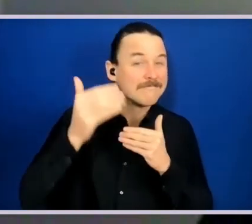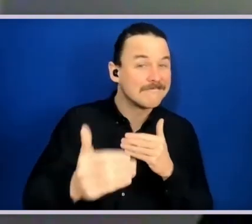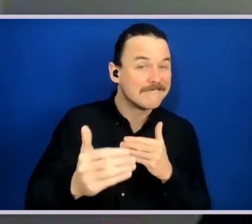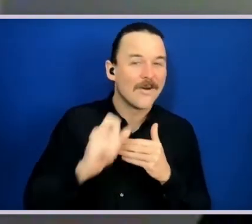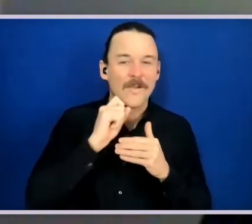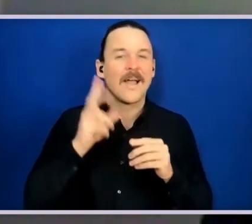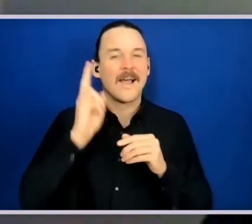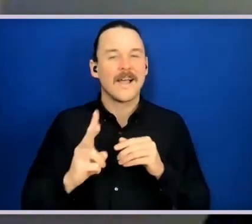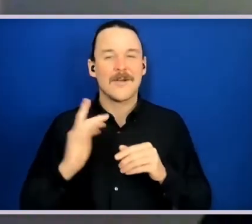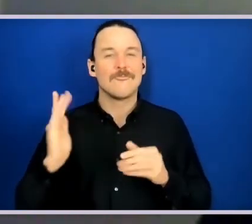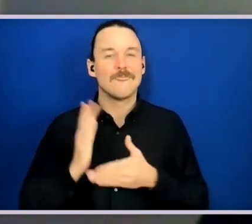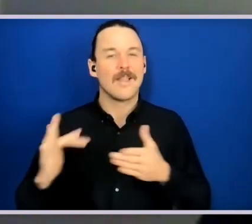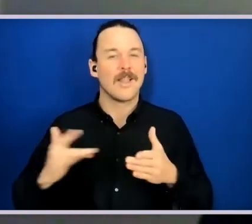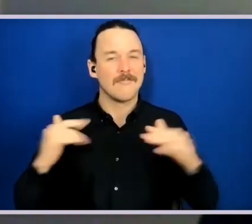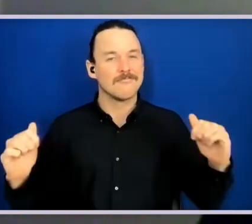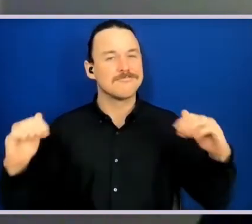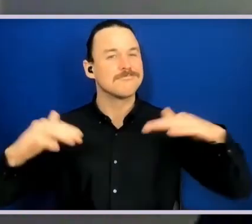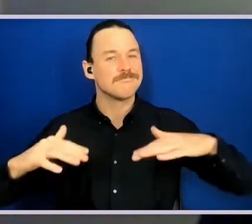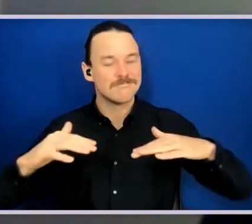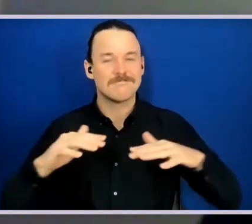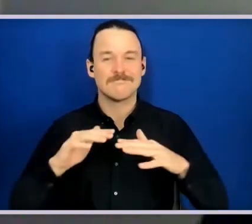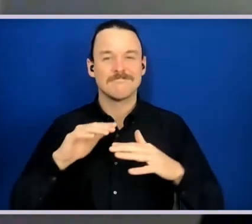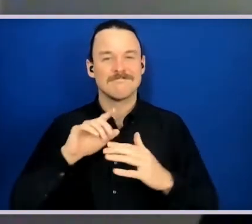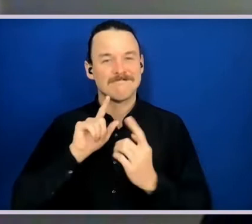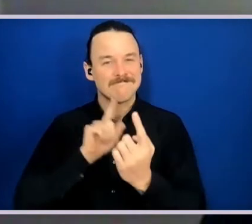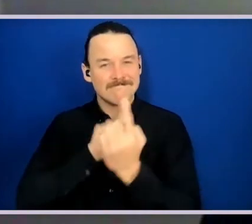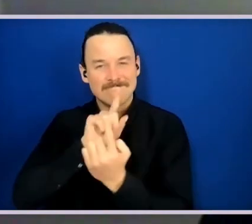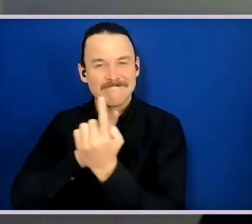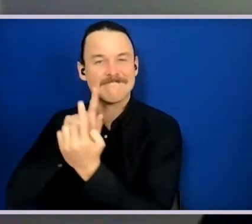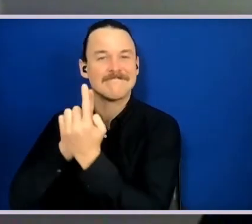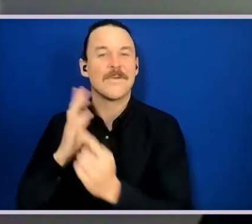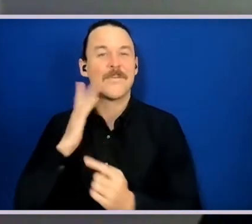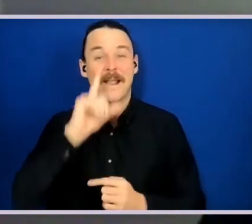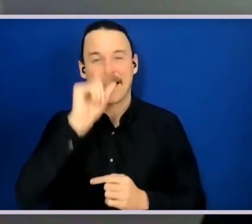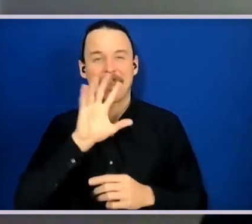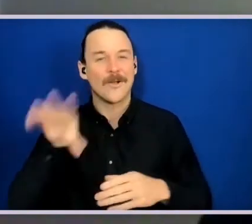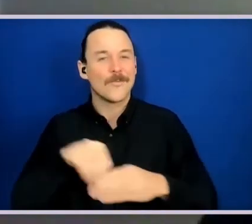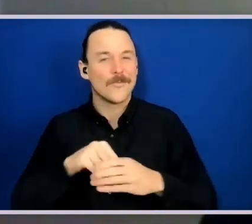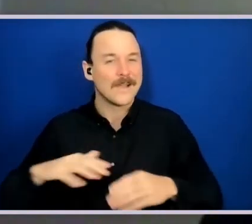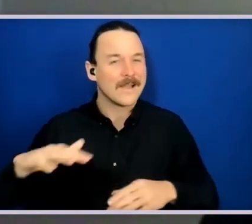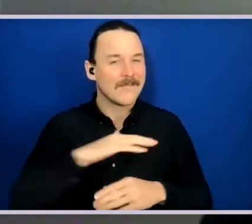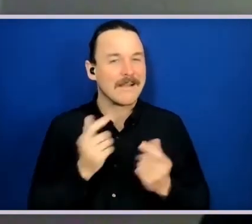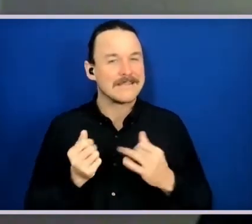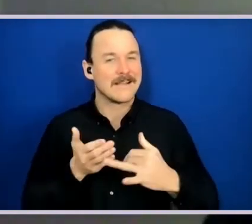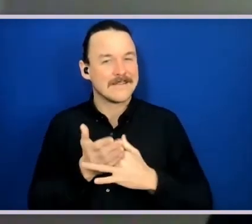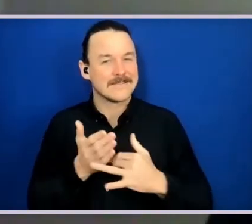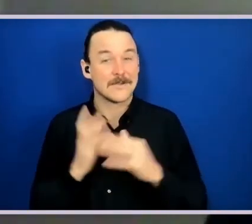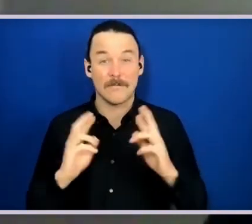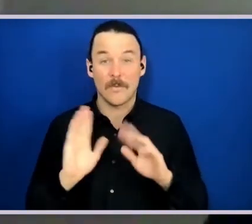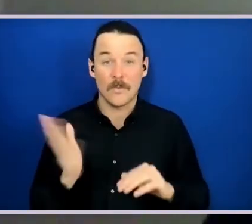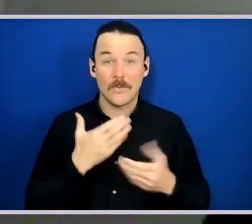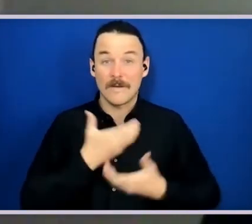and accessible way. However, we hope that you've all settled in comfortably and are ready for a fantastic series this week.